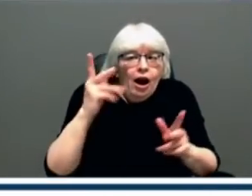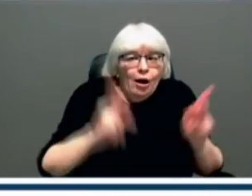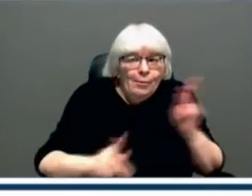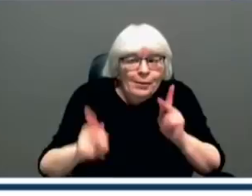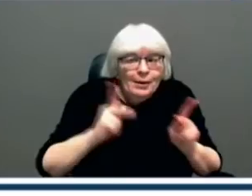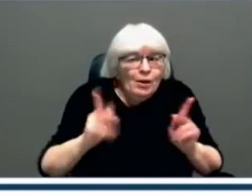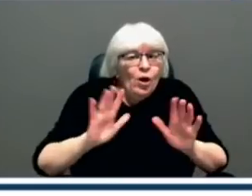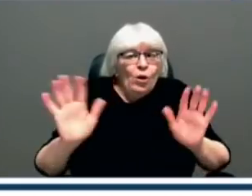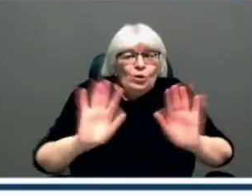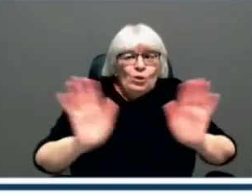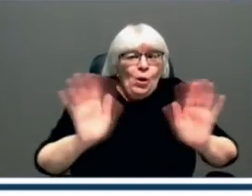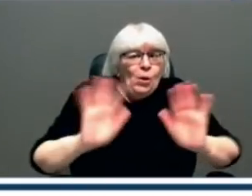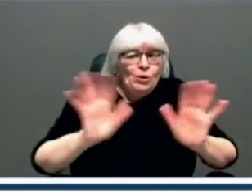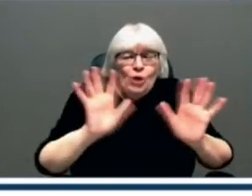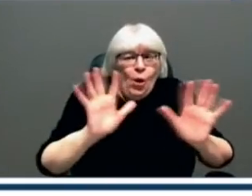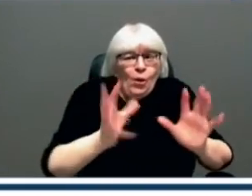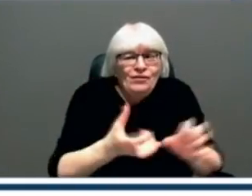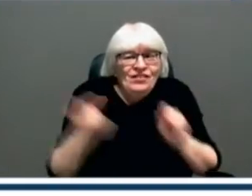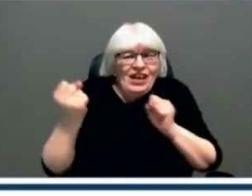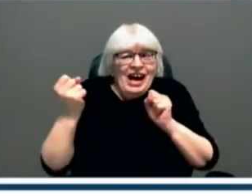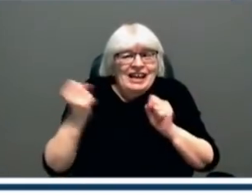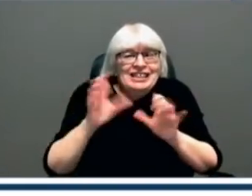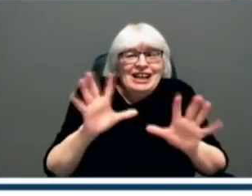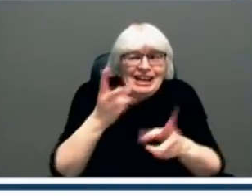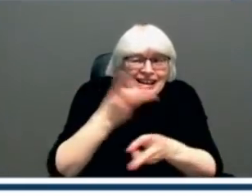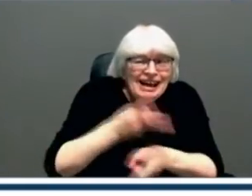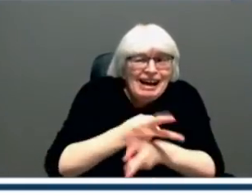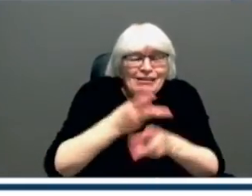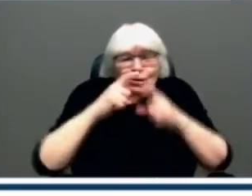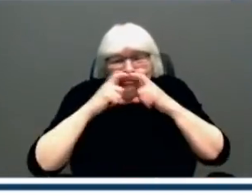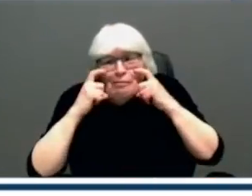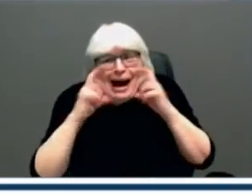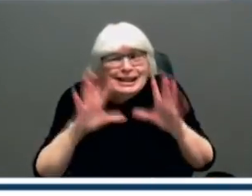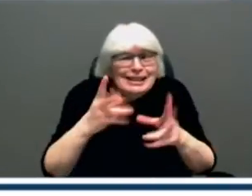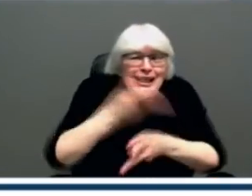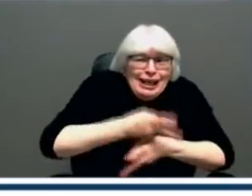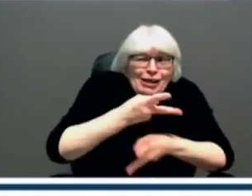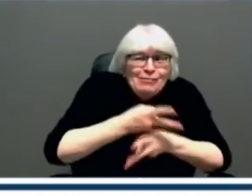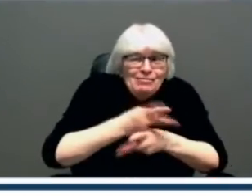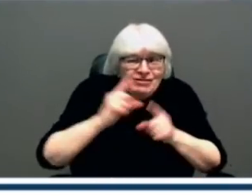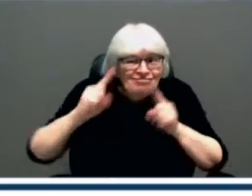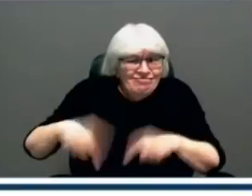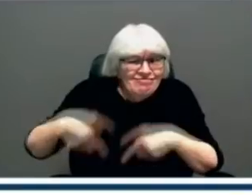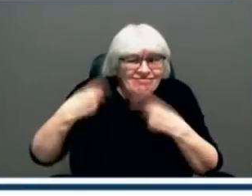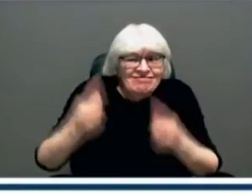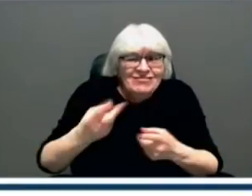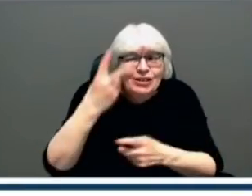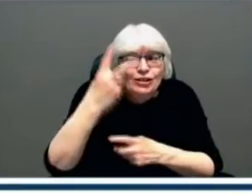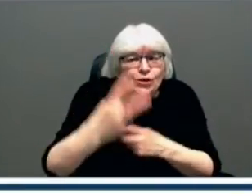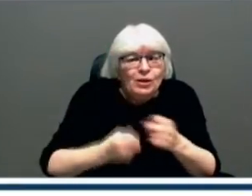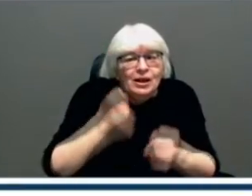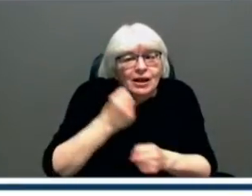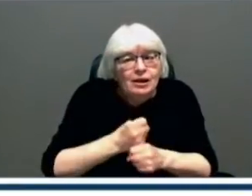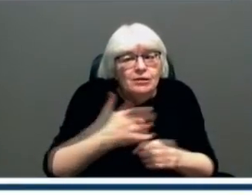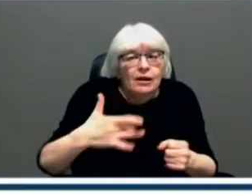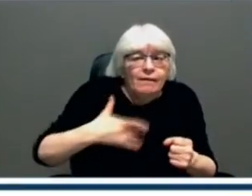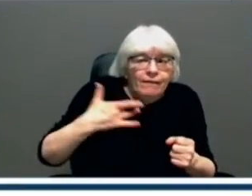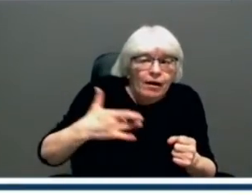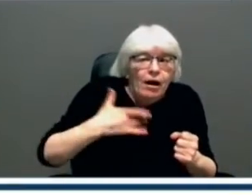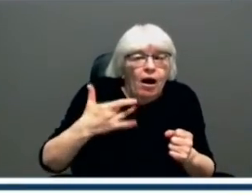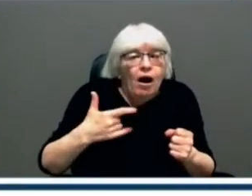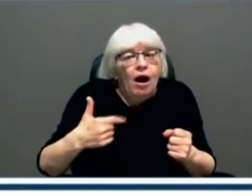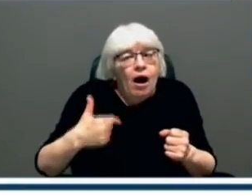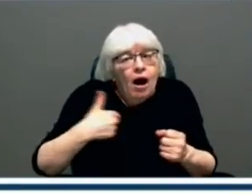on to measures we've used for the past few years. There's also a lot of people who feel we hung on to them for too